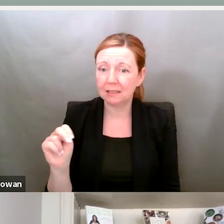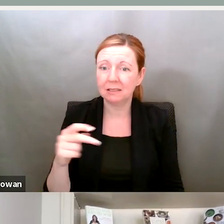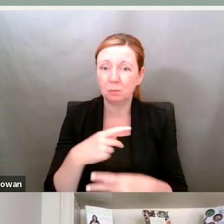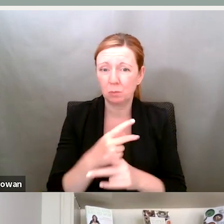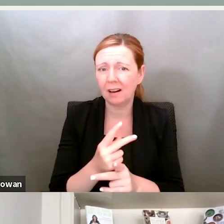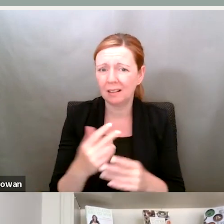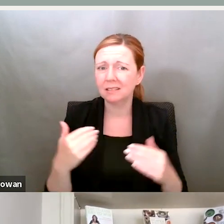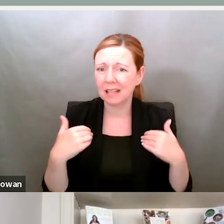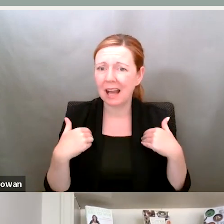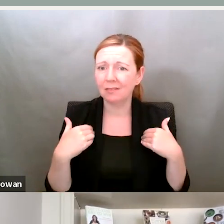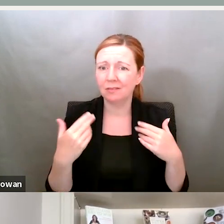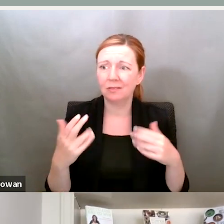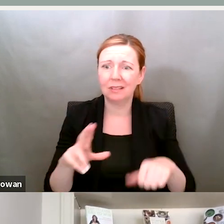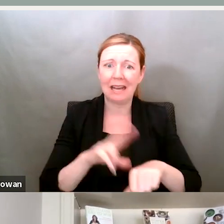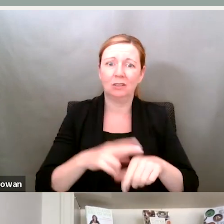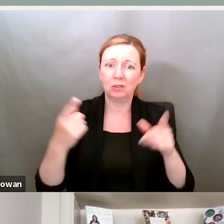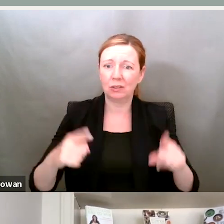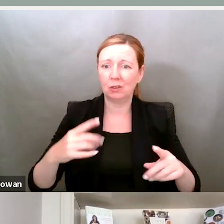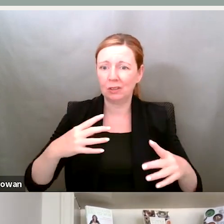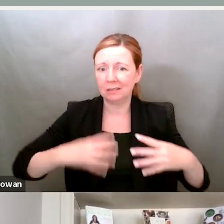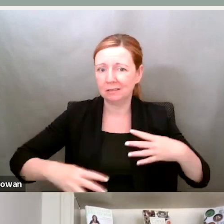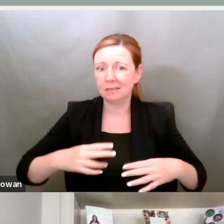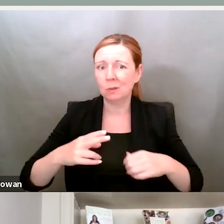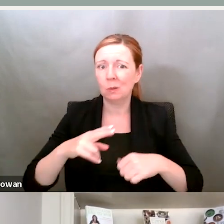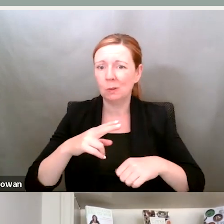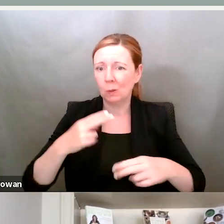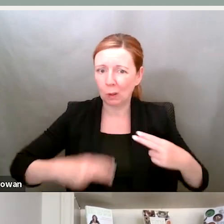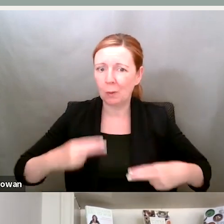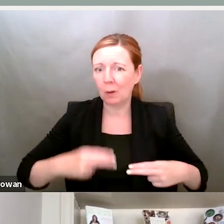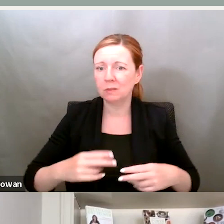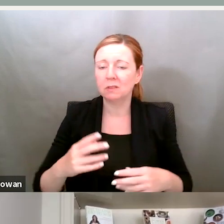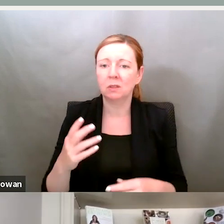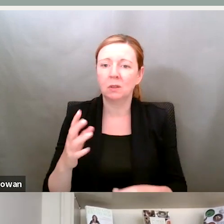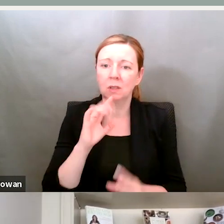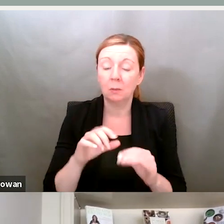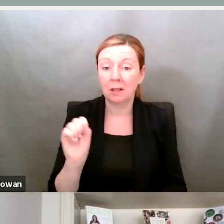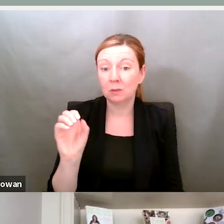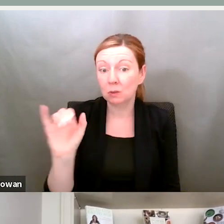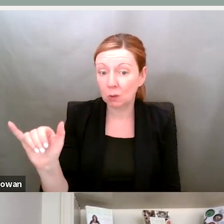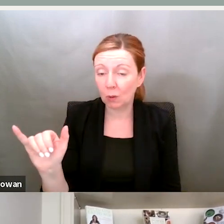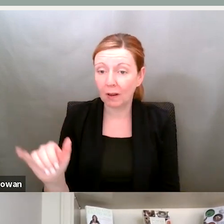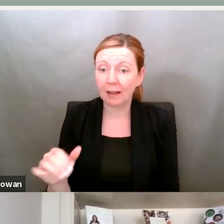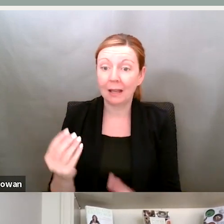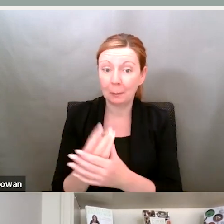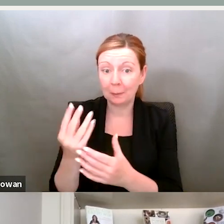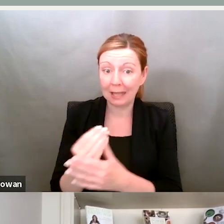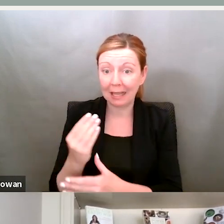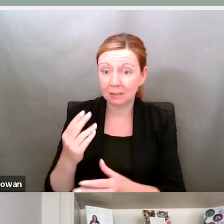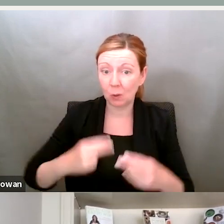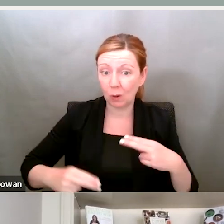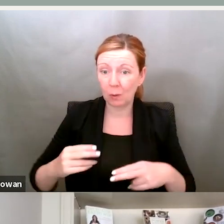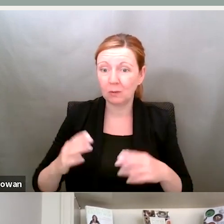do contain naturally occurring hormones. So we're asking about, let's say, soy and the plant hormones versus